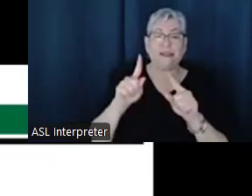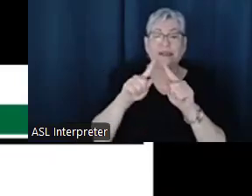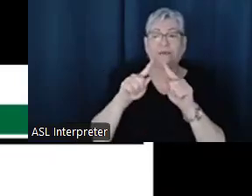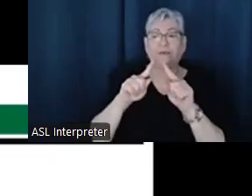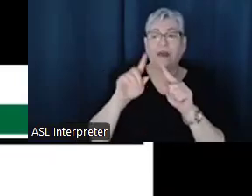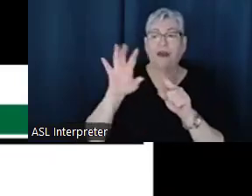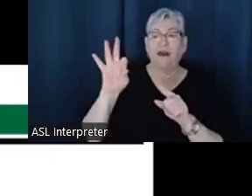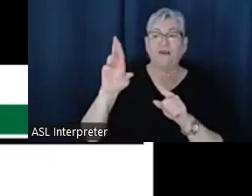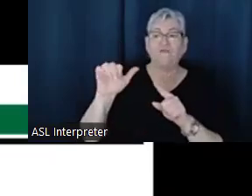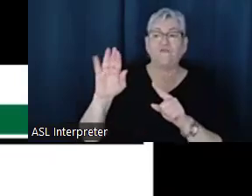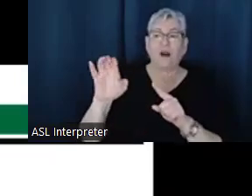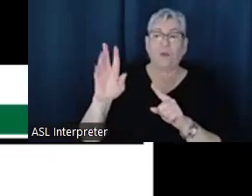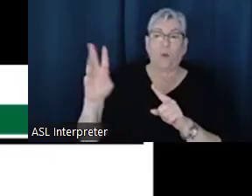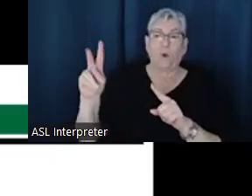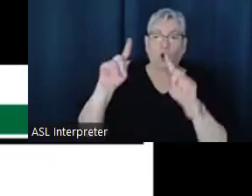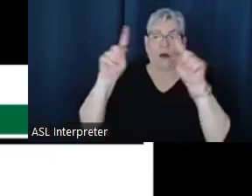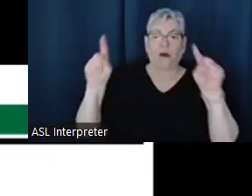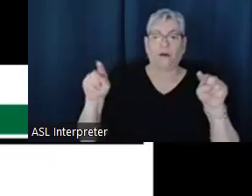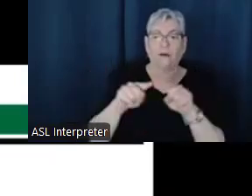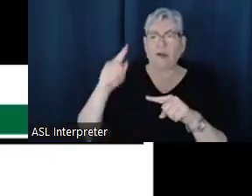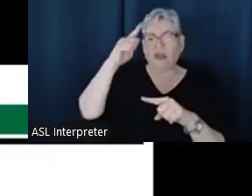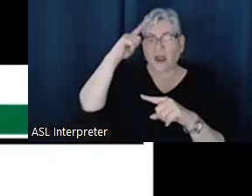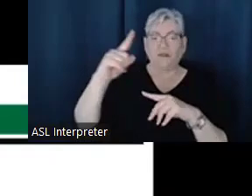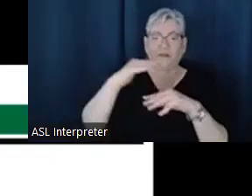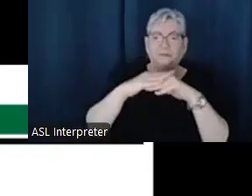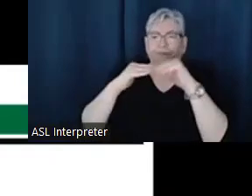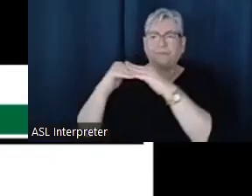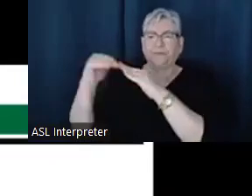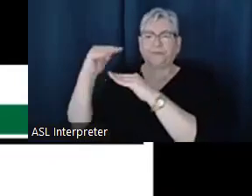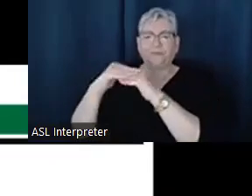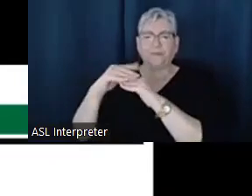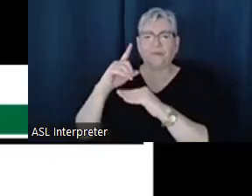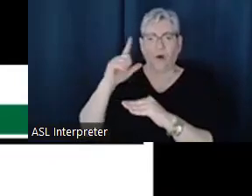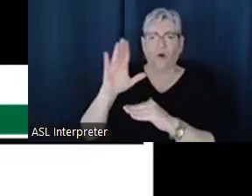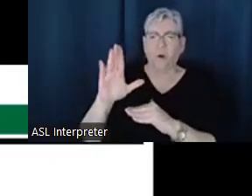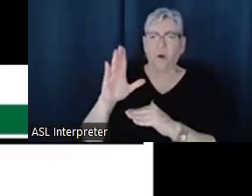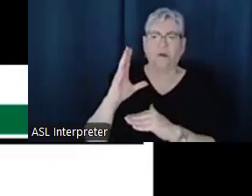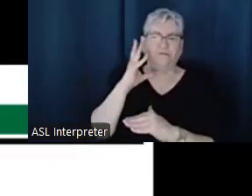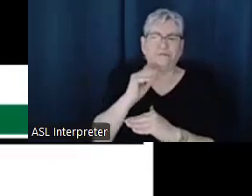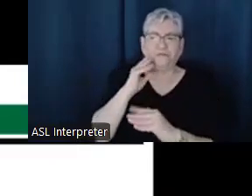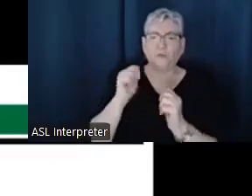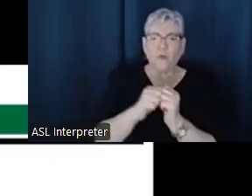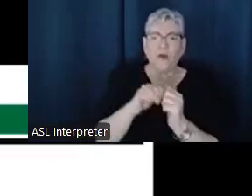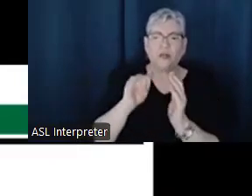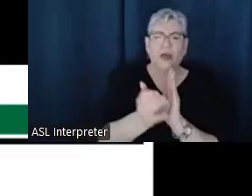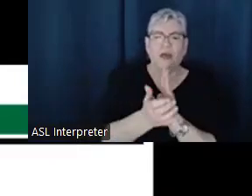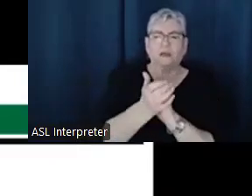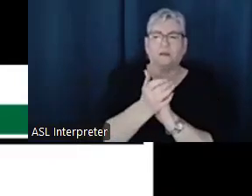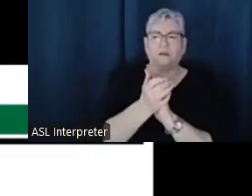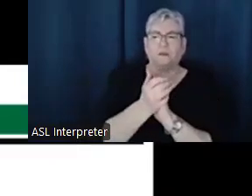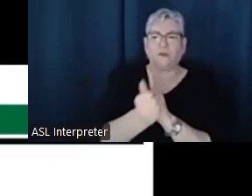own levels of knowledge surrounding social competencies. A lot of us have